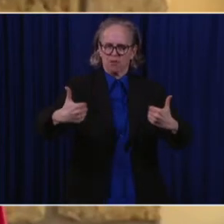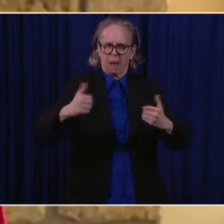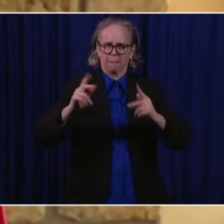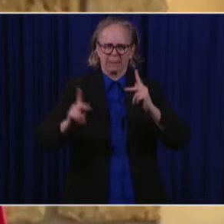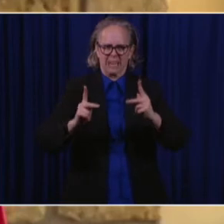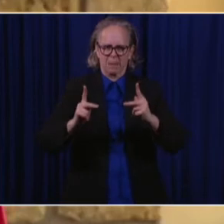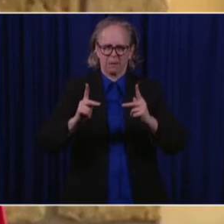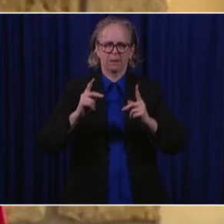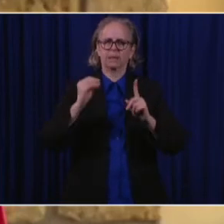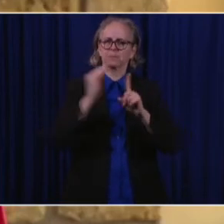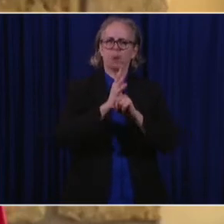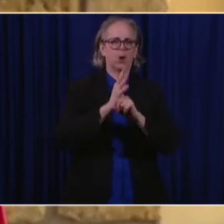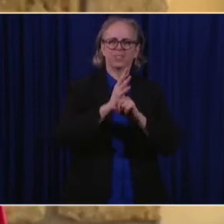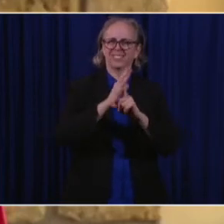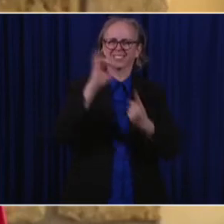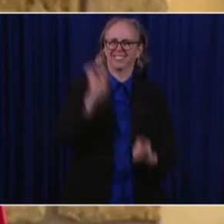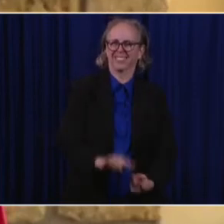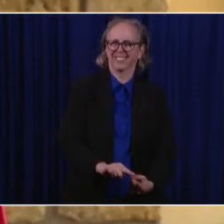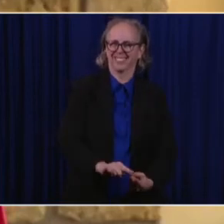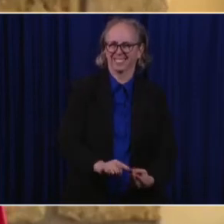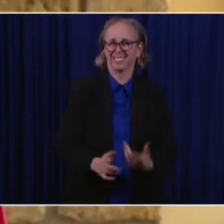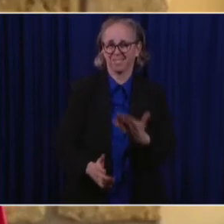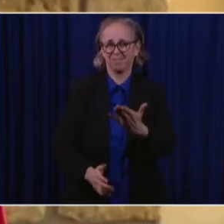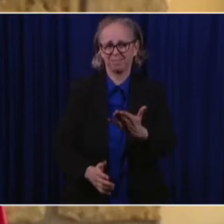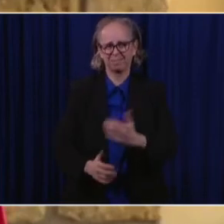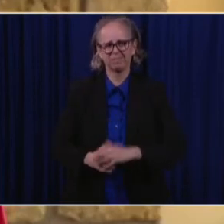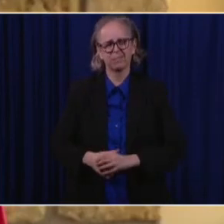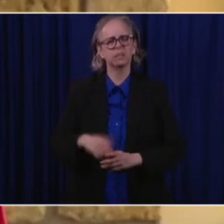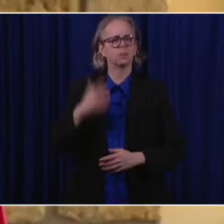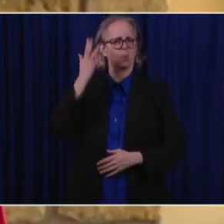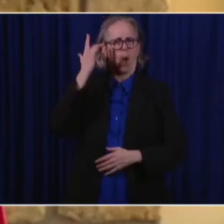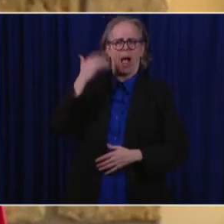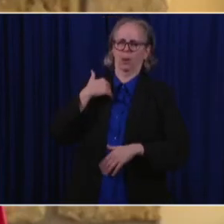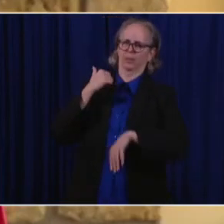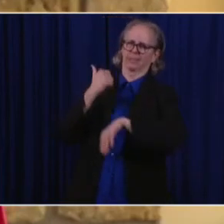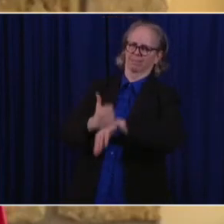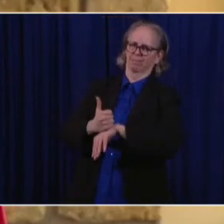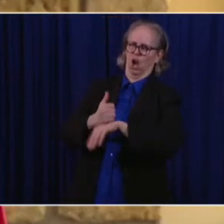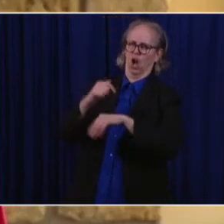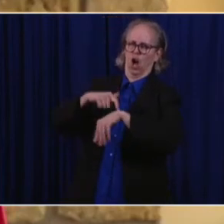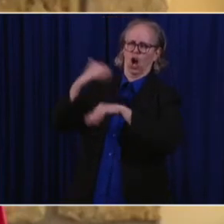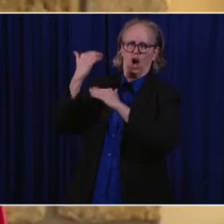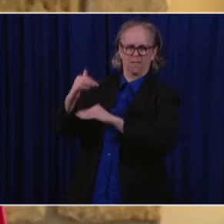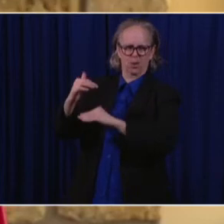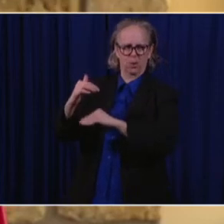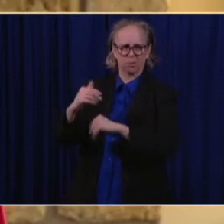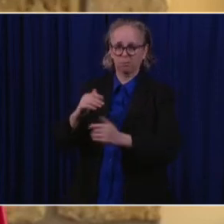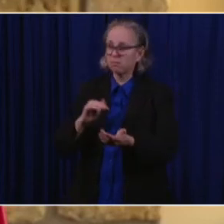not seeing that intermixing of people. So I don't know if any of the doctors want to comment on that or not.